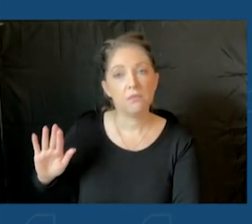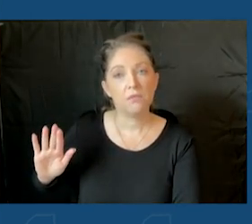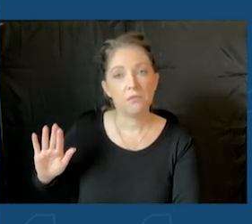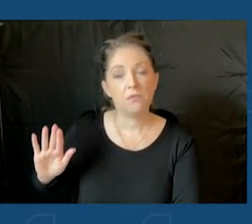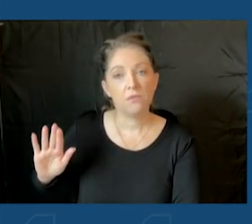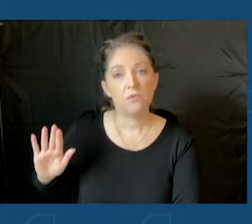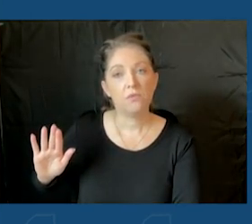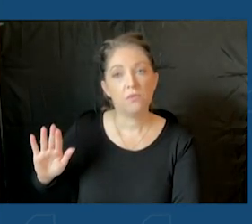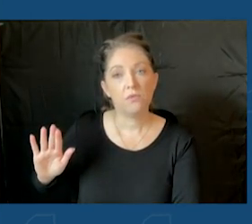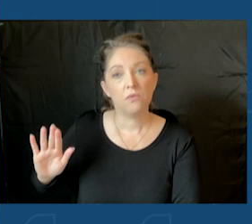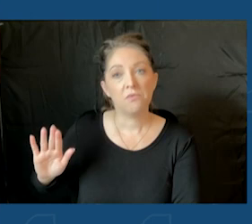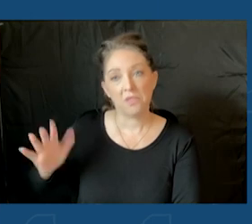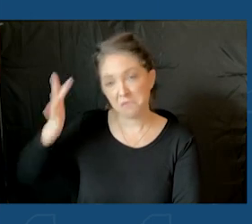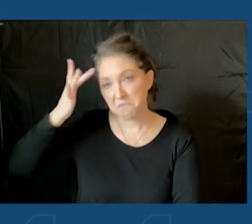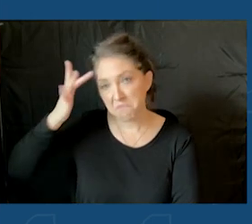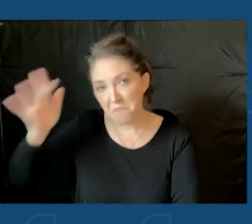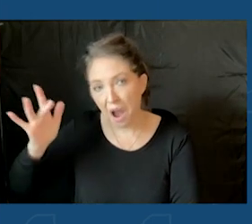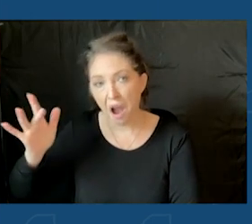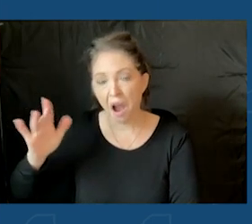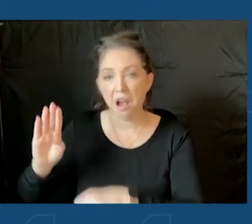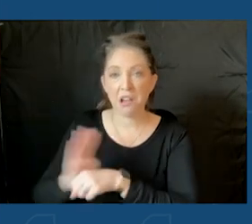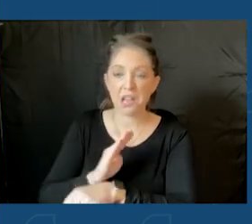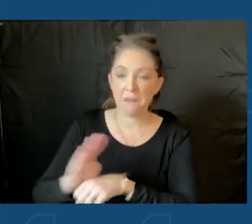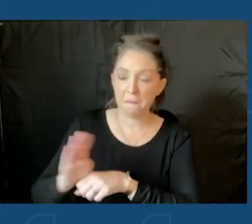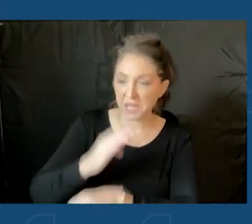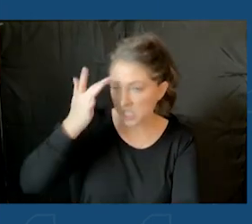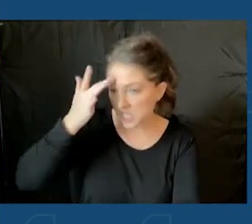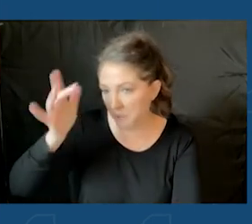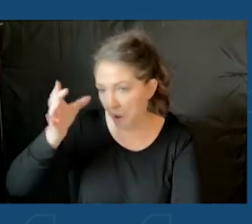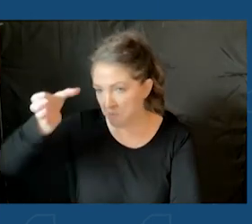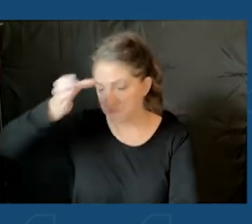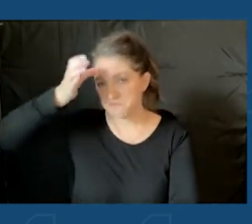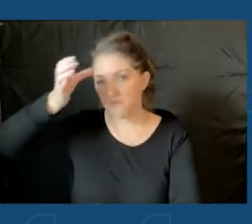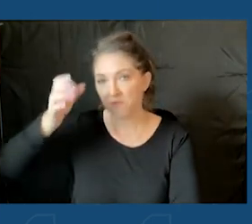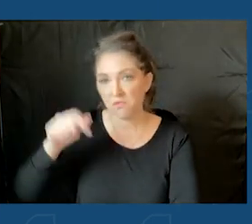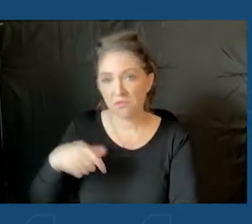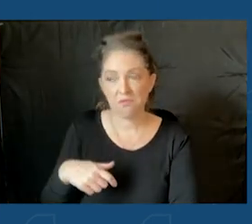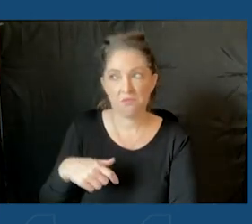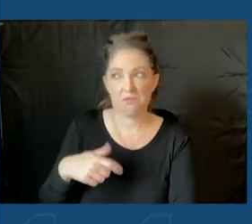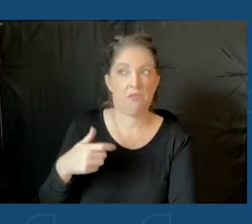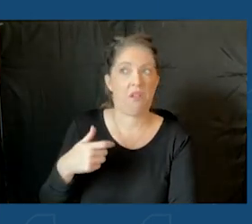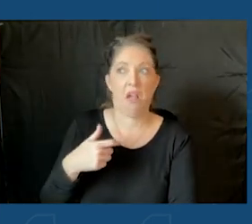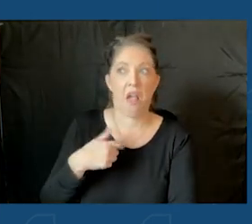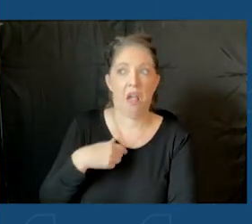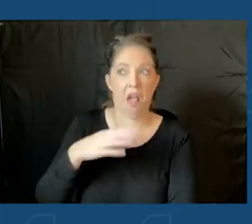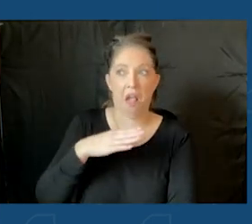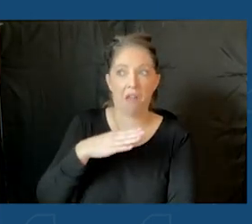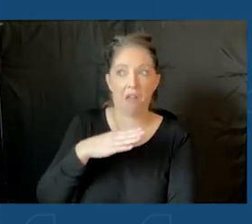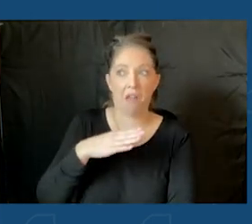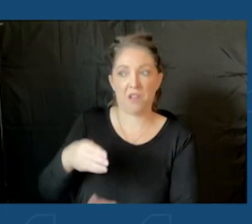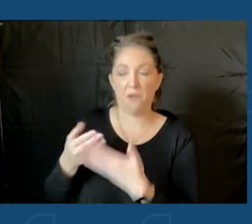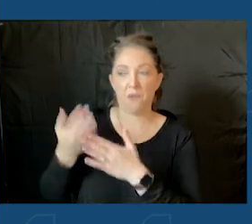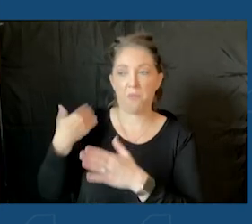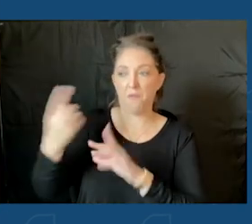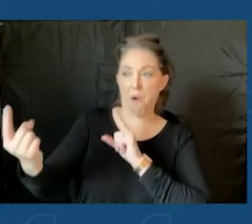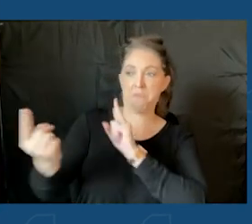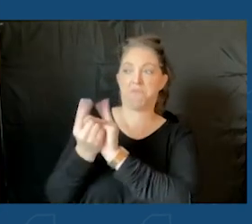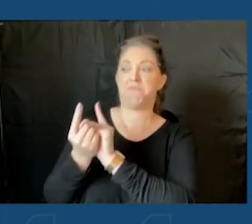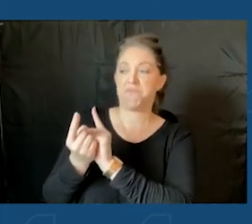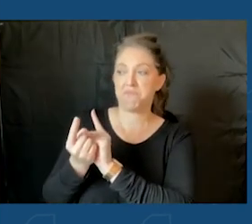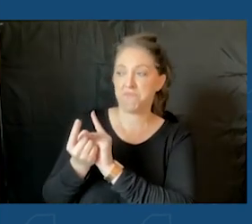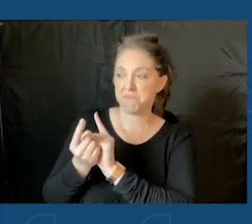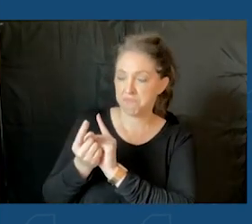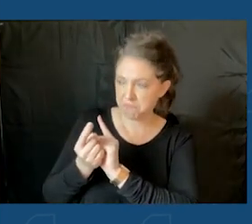intellect and business acumen, I probably never met a finer gentleman in my life. He